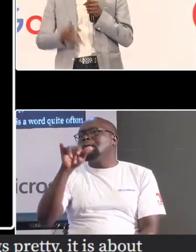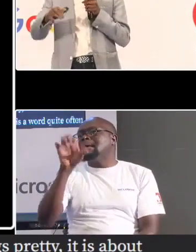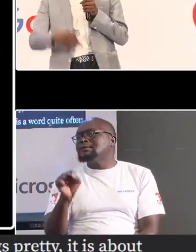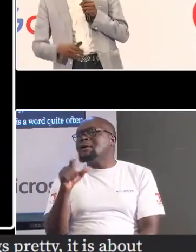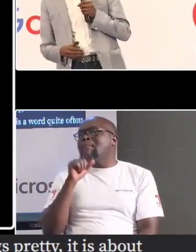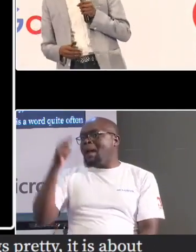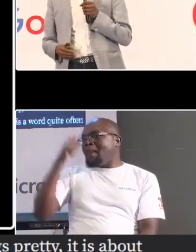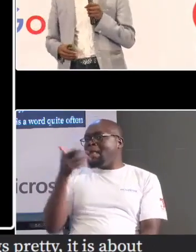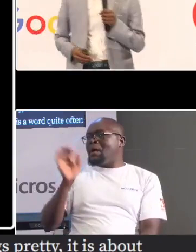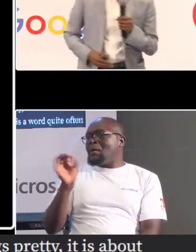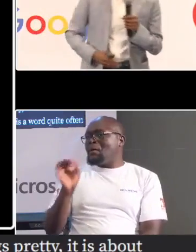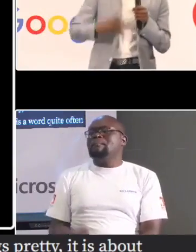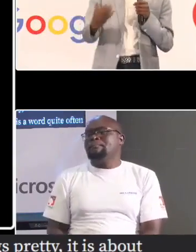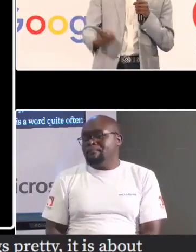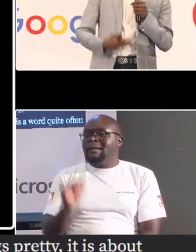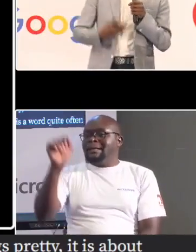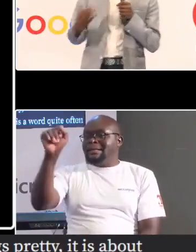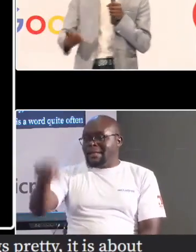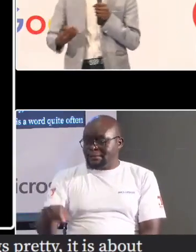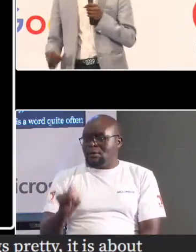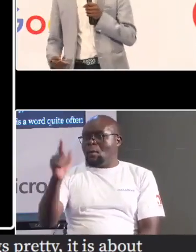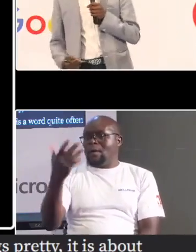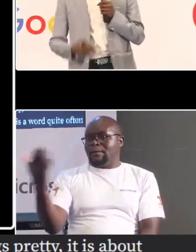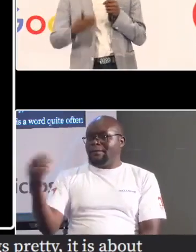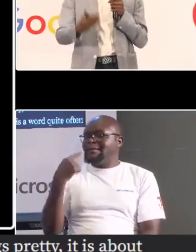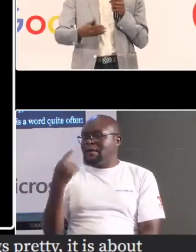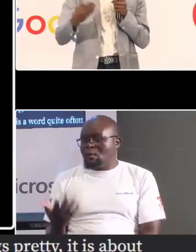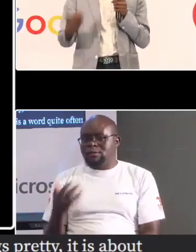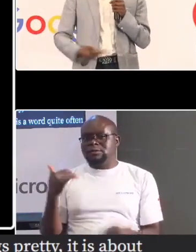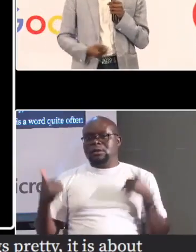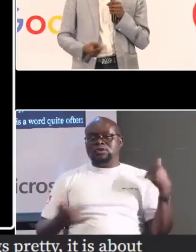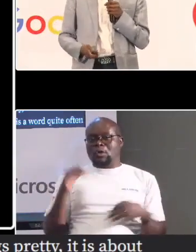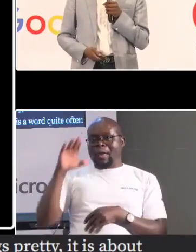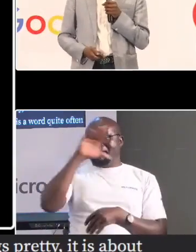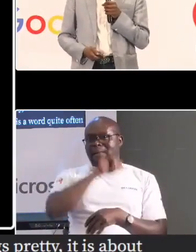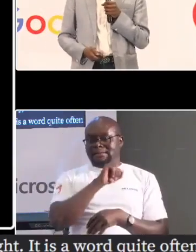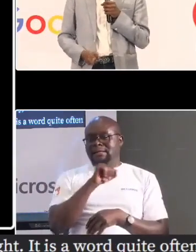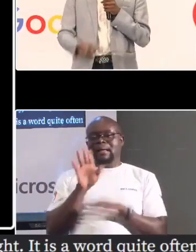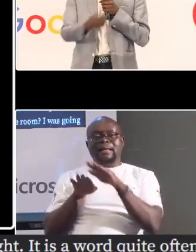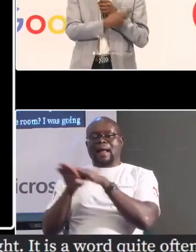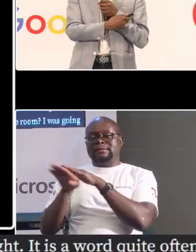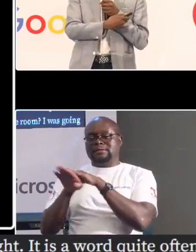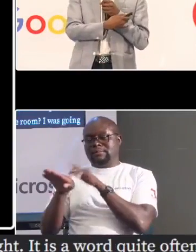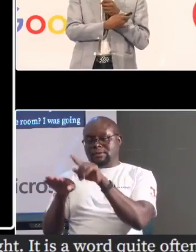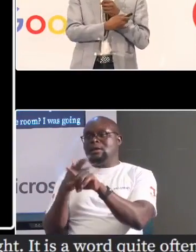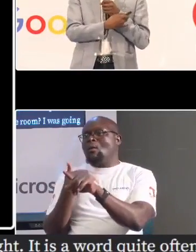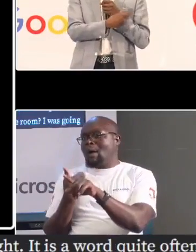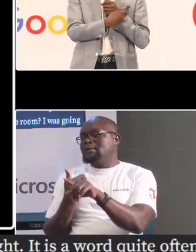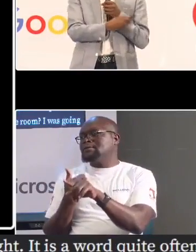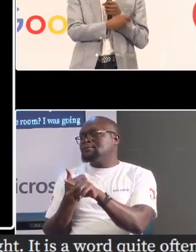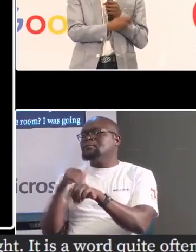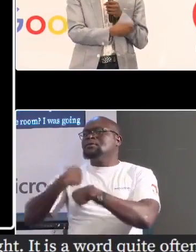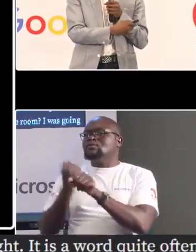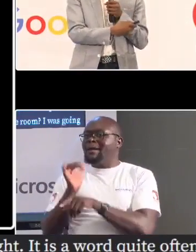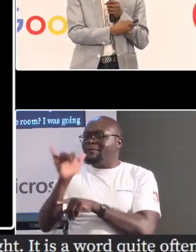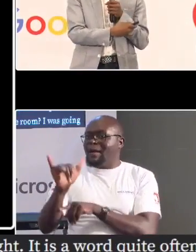I was going to call him out. But yesterday, one of the things he said is joy missing in accessibility. And I wanted to put that